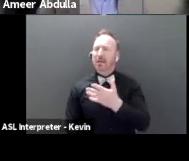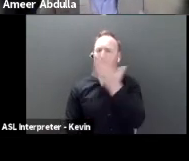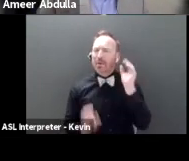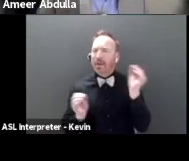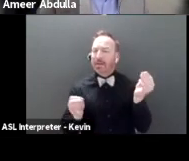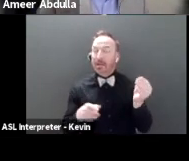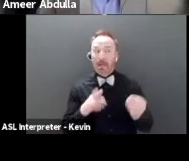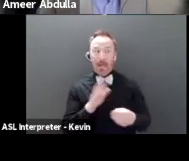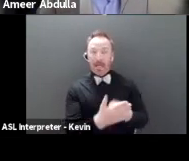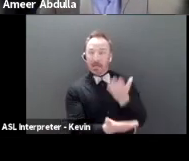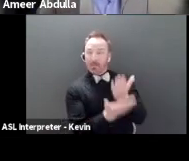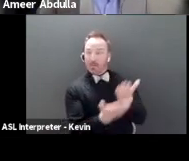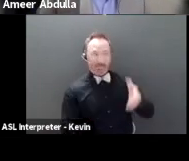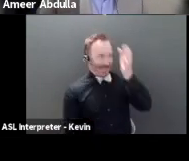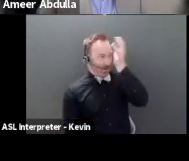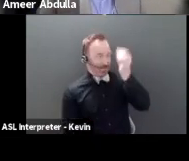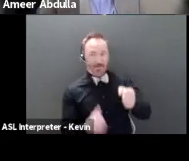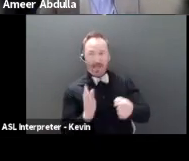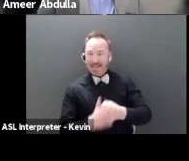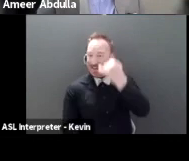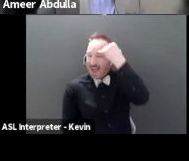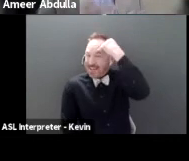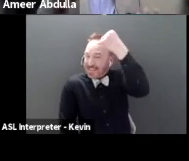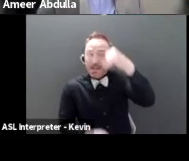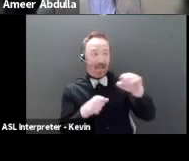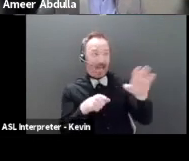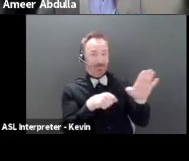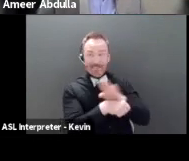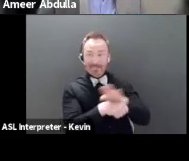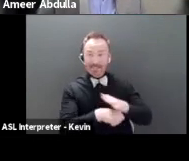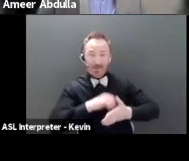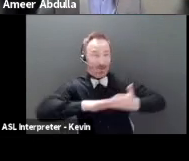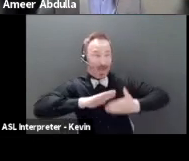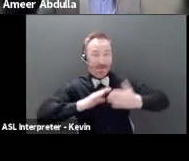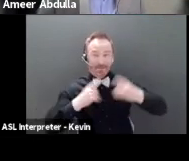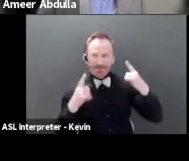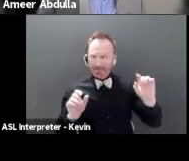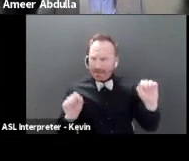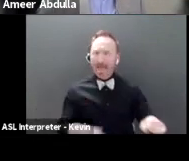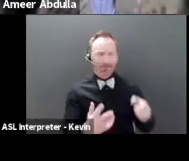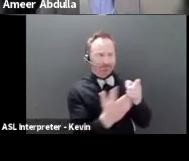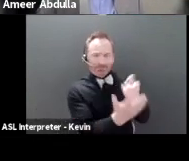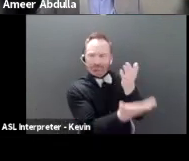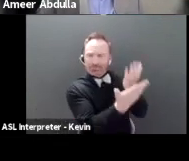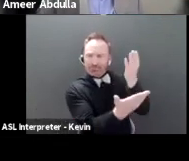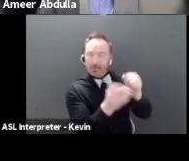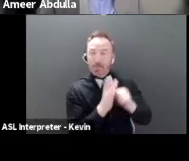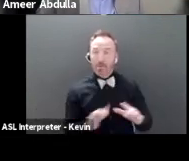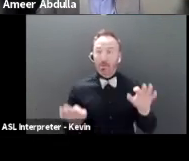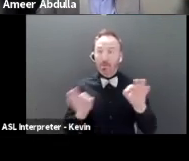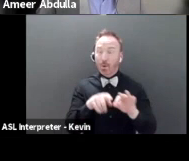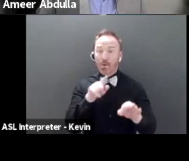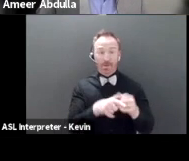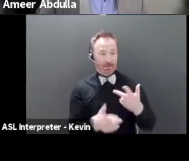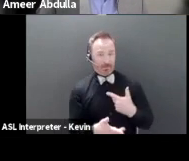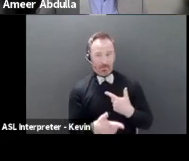a run of it as a business. And so if we go through the points, again, it's critical to establish the value for your contributions